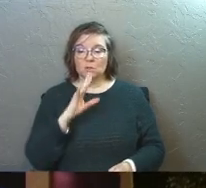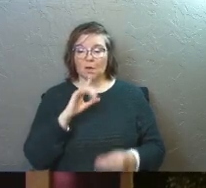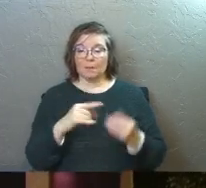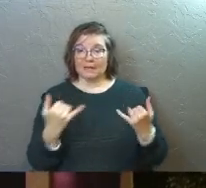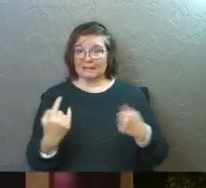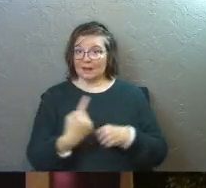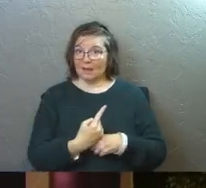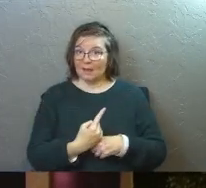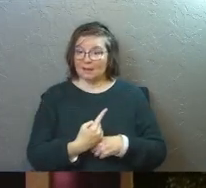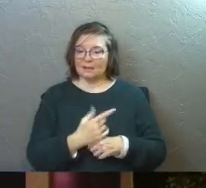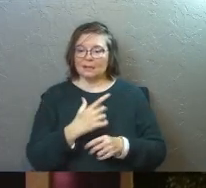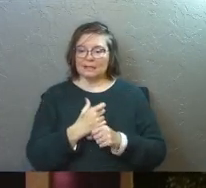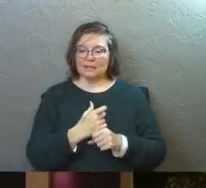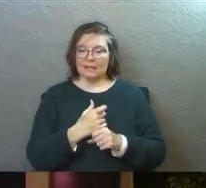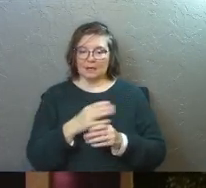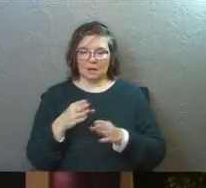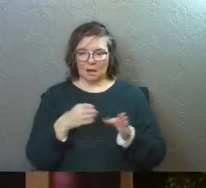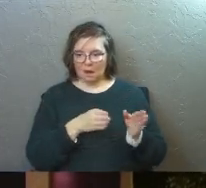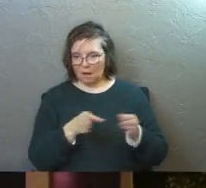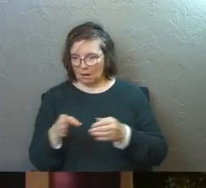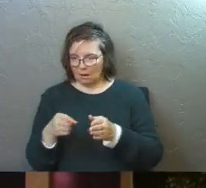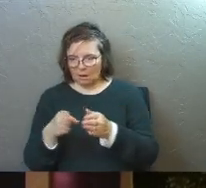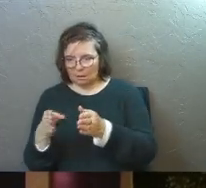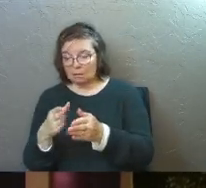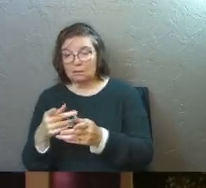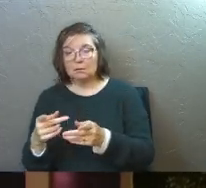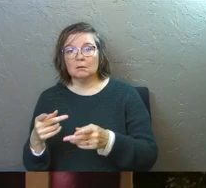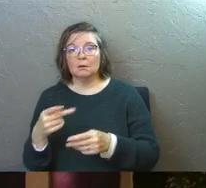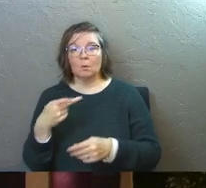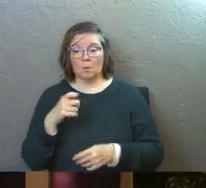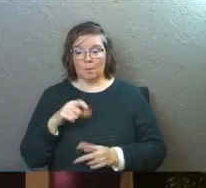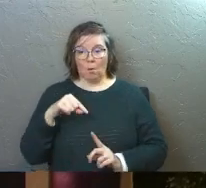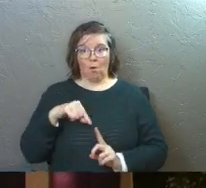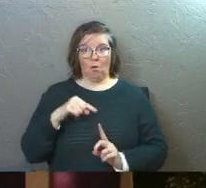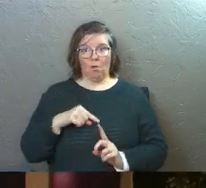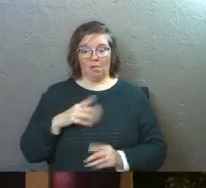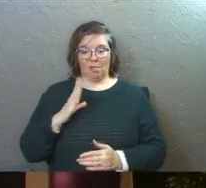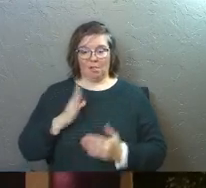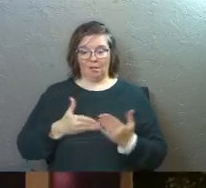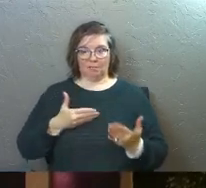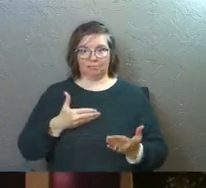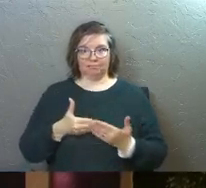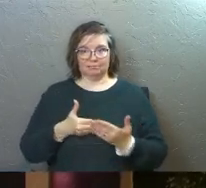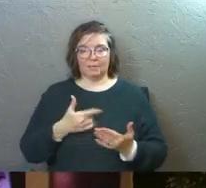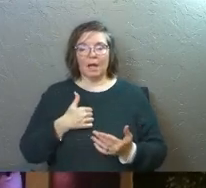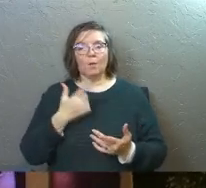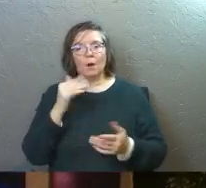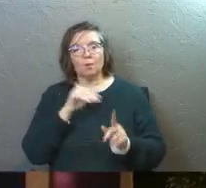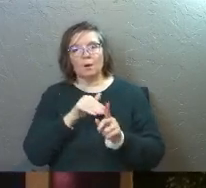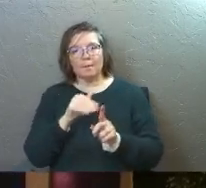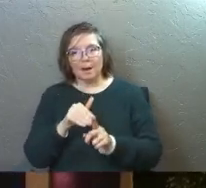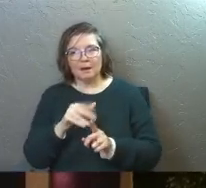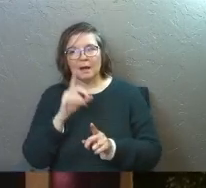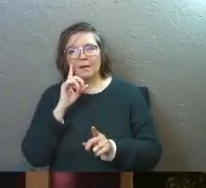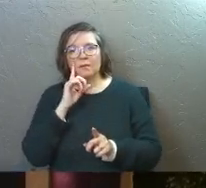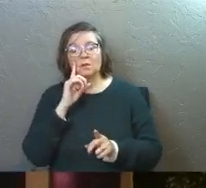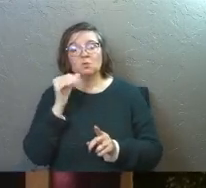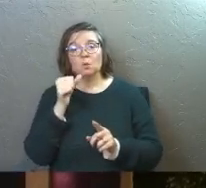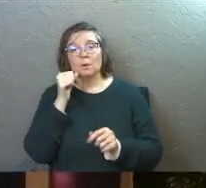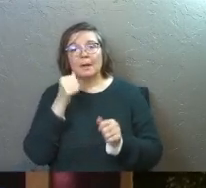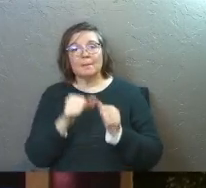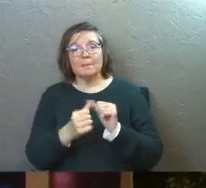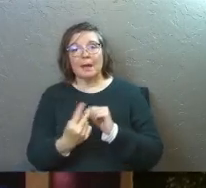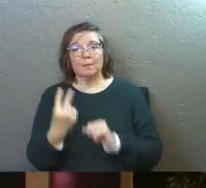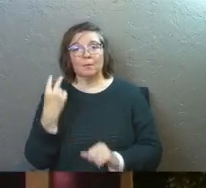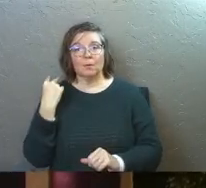we're talking about today, in getting down this road to the place that Paul's at, I want to remind us of something that I think is so important, and that is to remember,